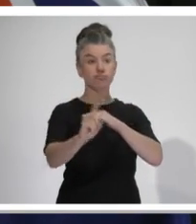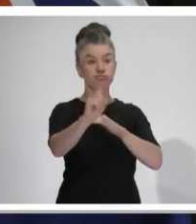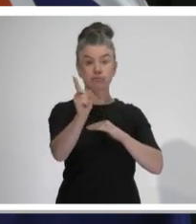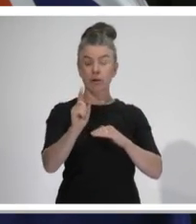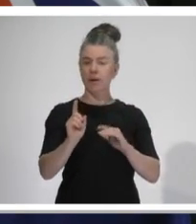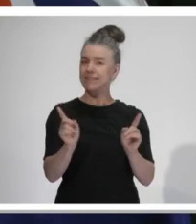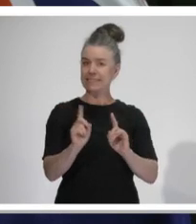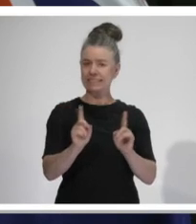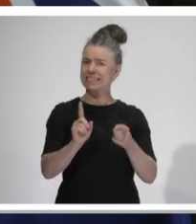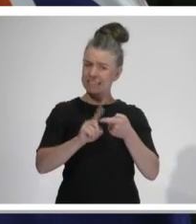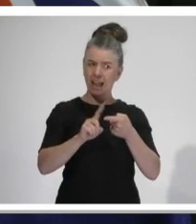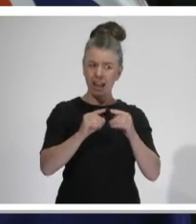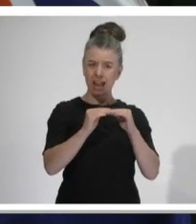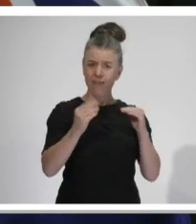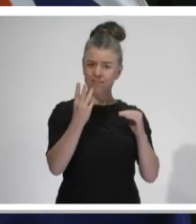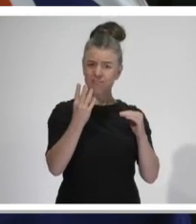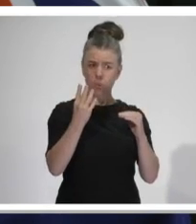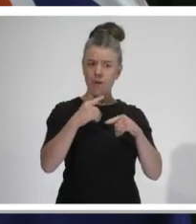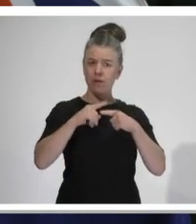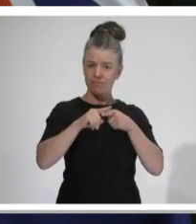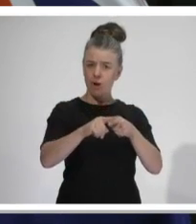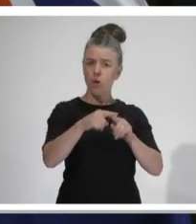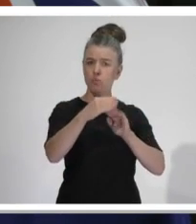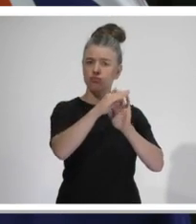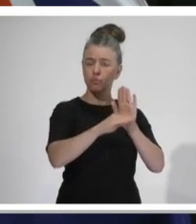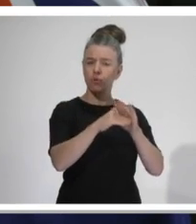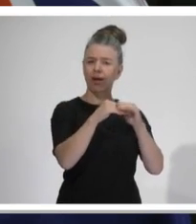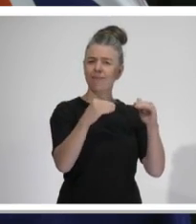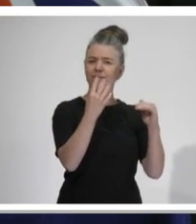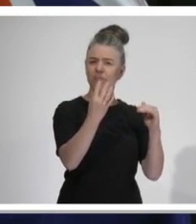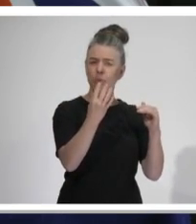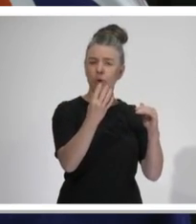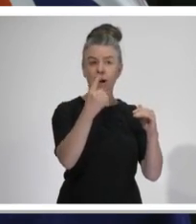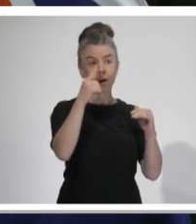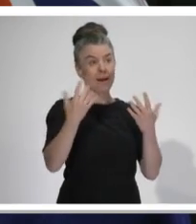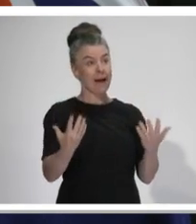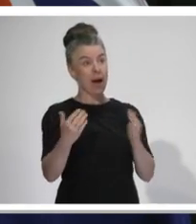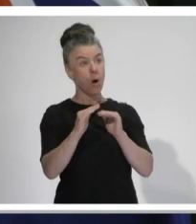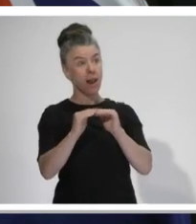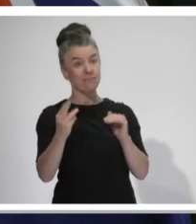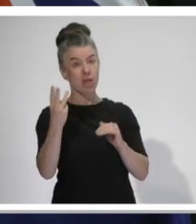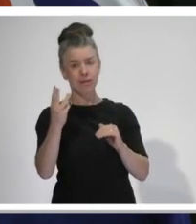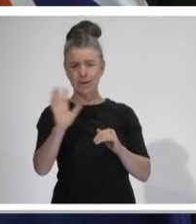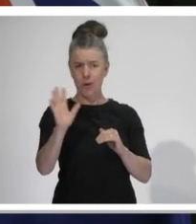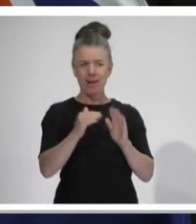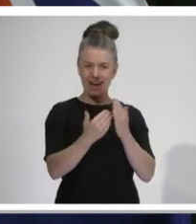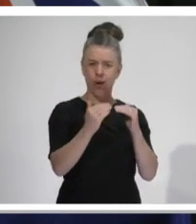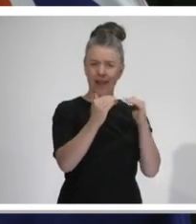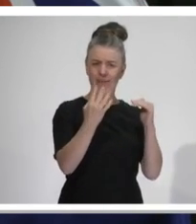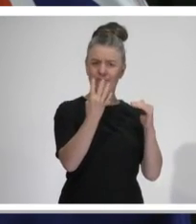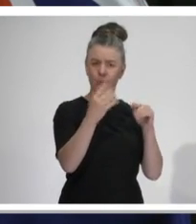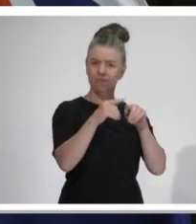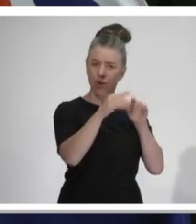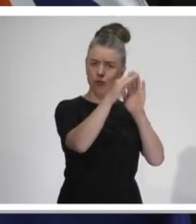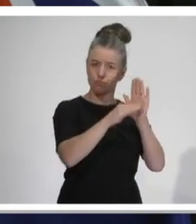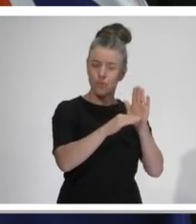at Alert Level 4, and we must make sure that we are following the rules and guidance for Level 4. Information